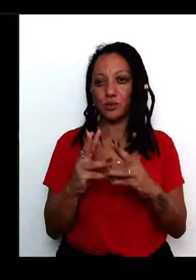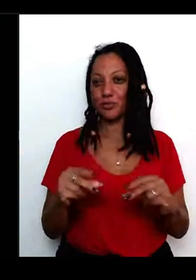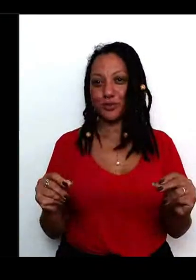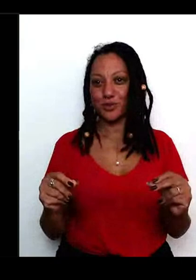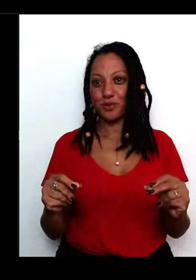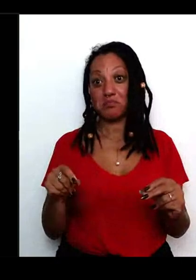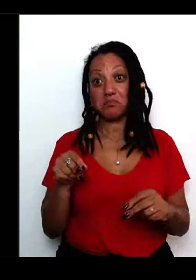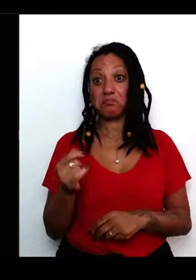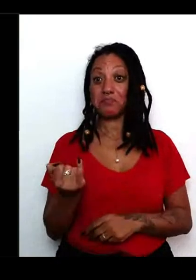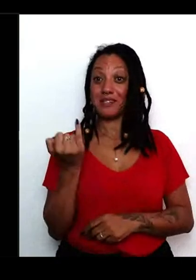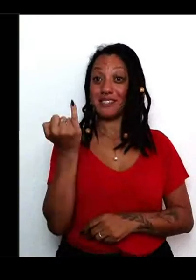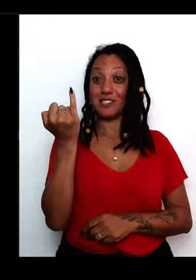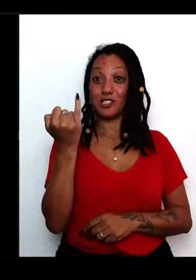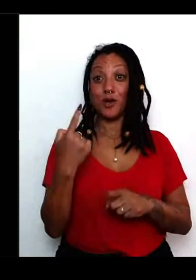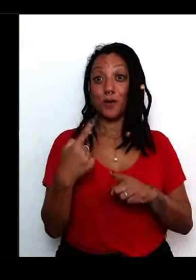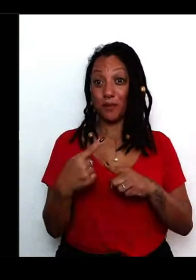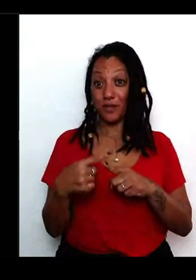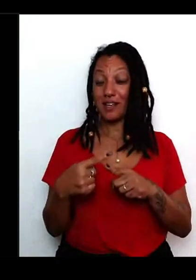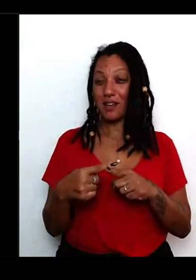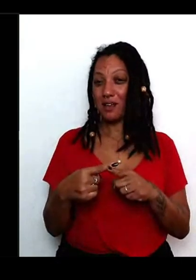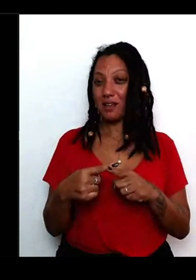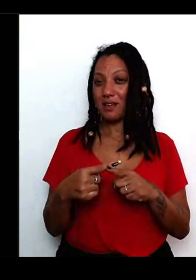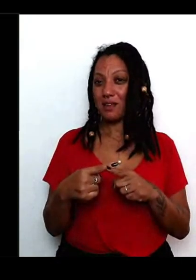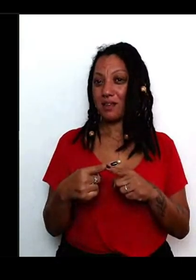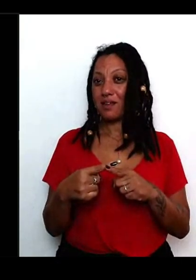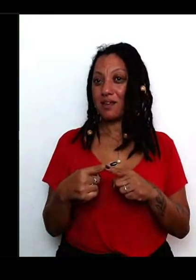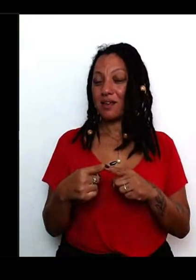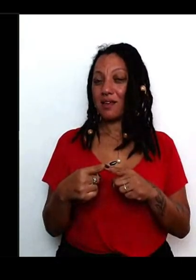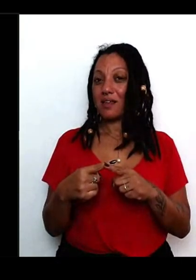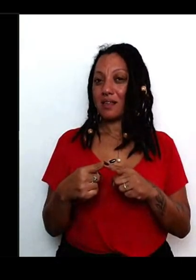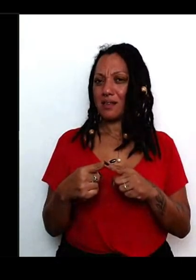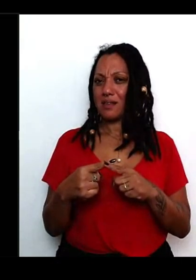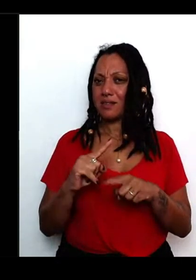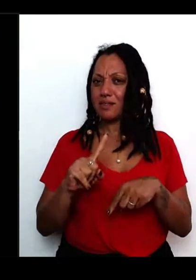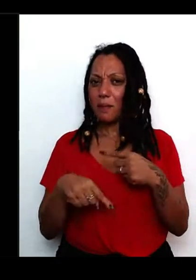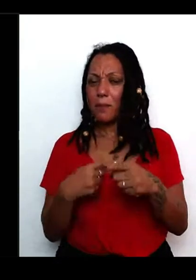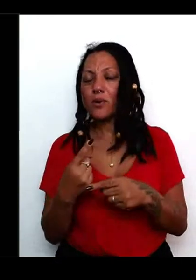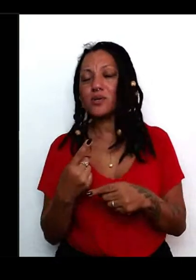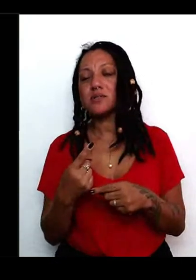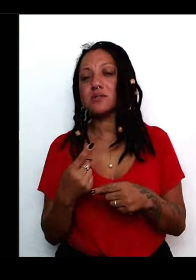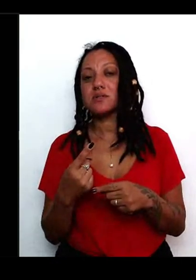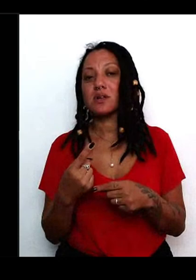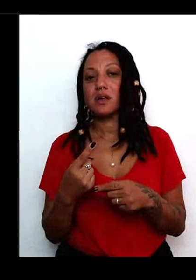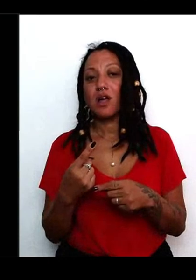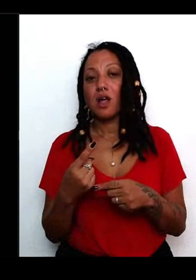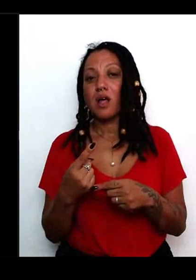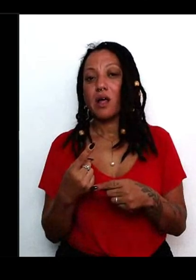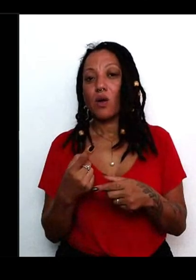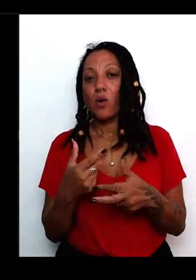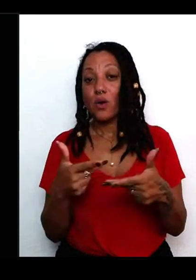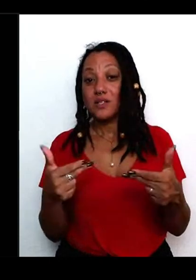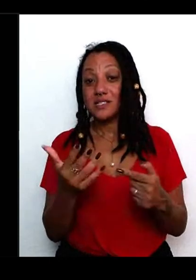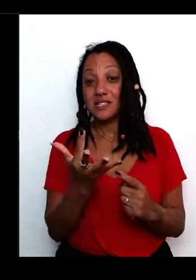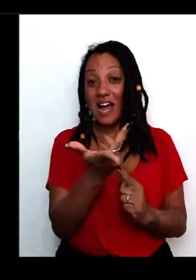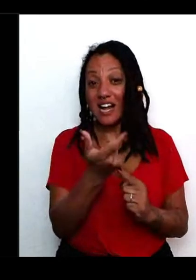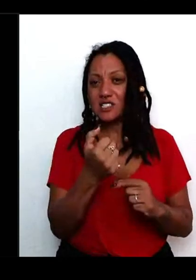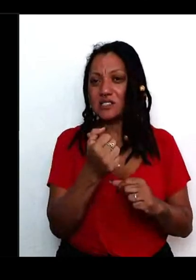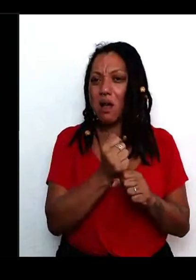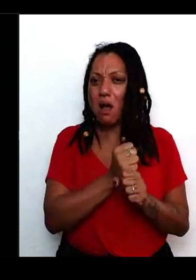review some of the work I did all through the these years in environmental ecological